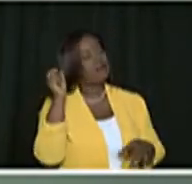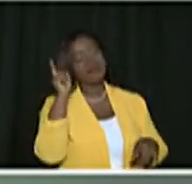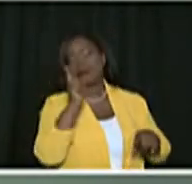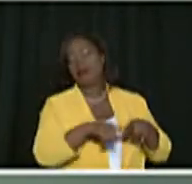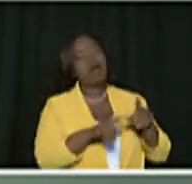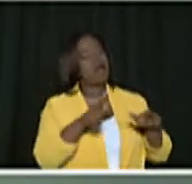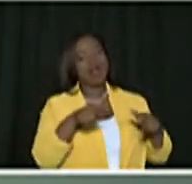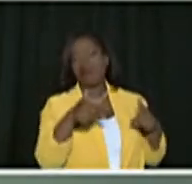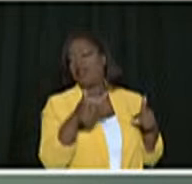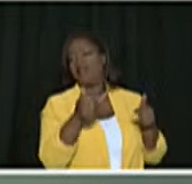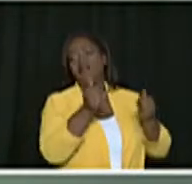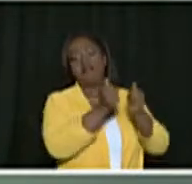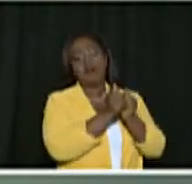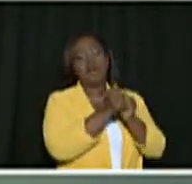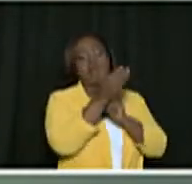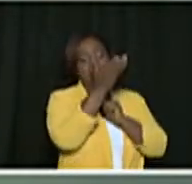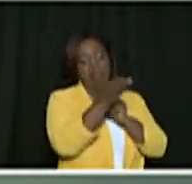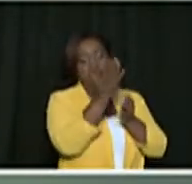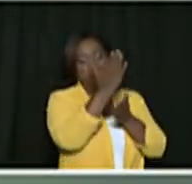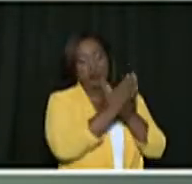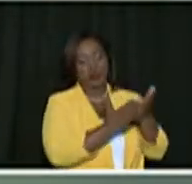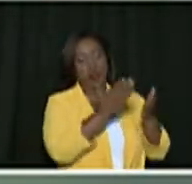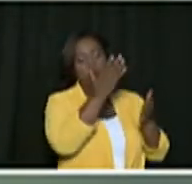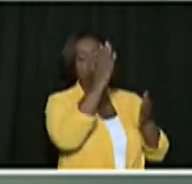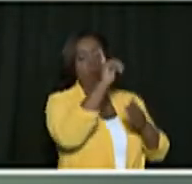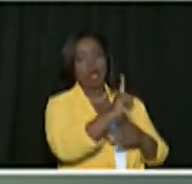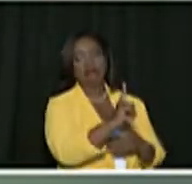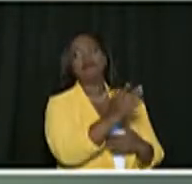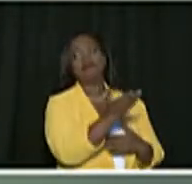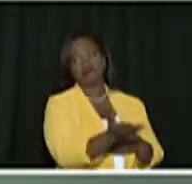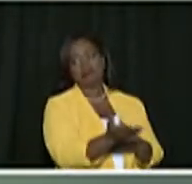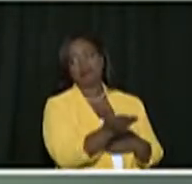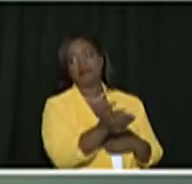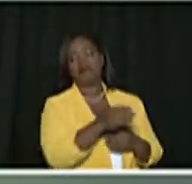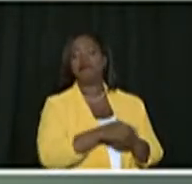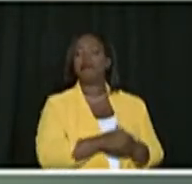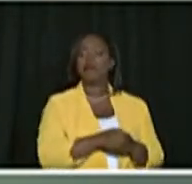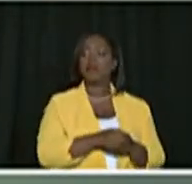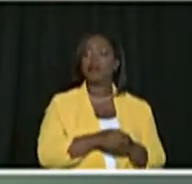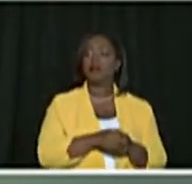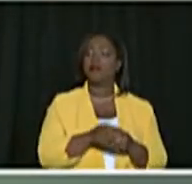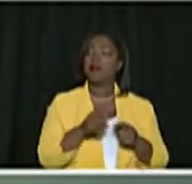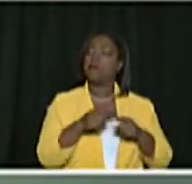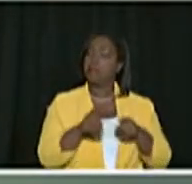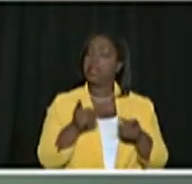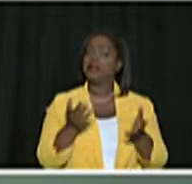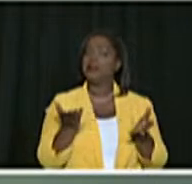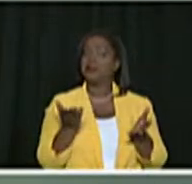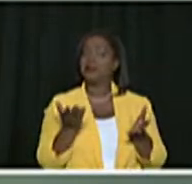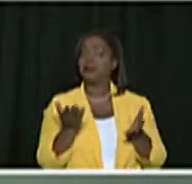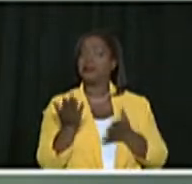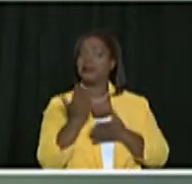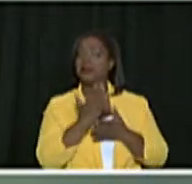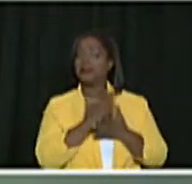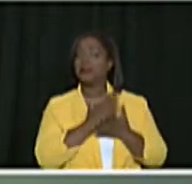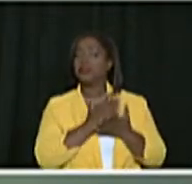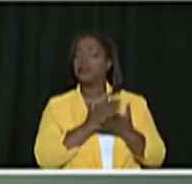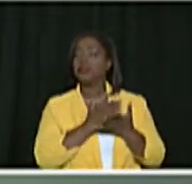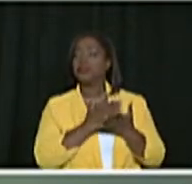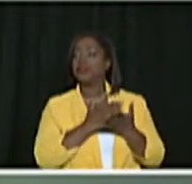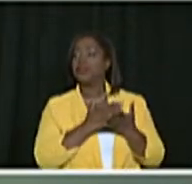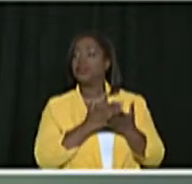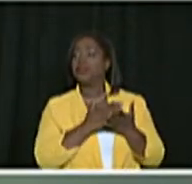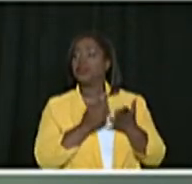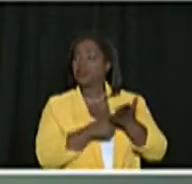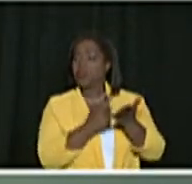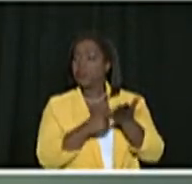being harassed or violated. That's the word that they like to use. But certainly there are some cases where children run away